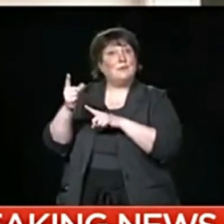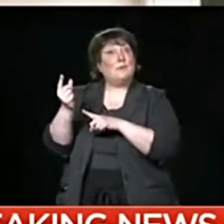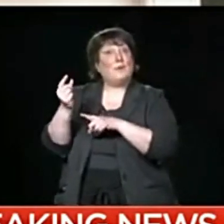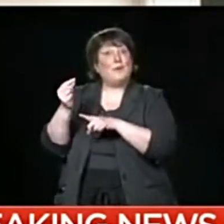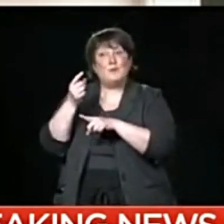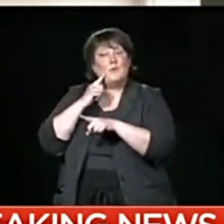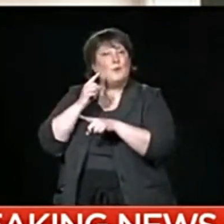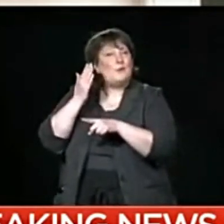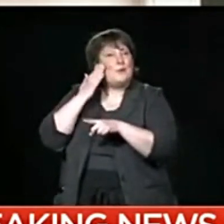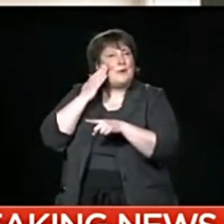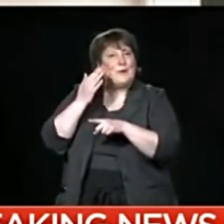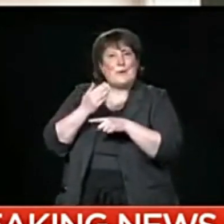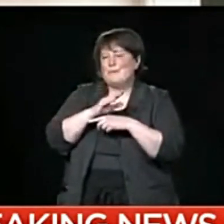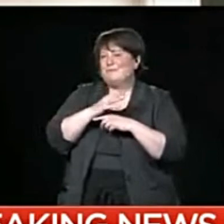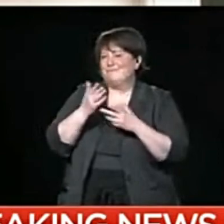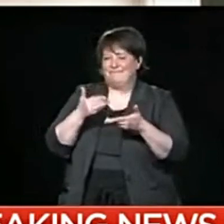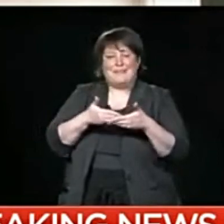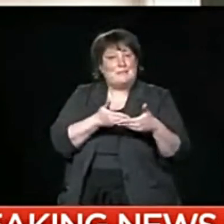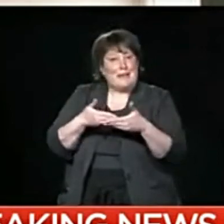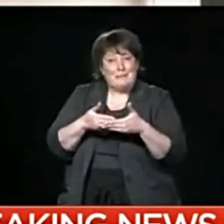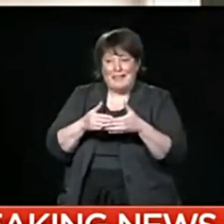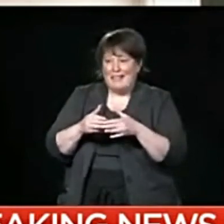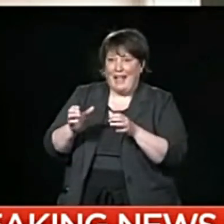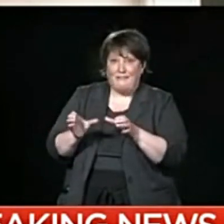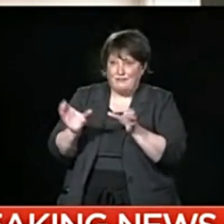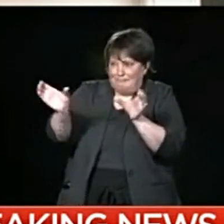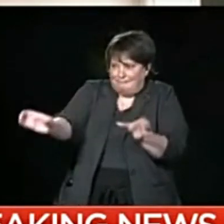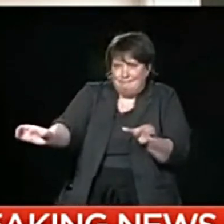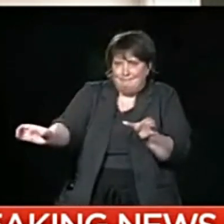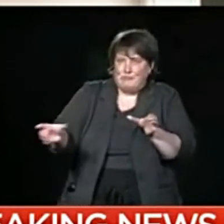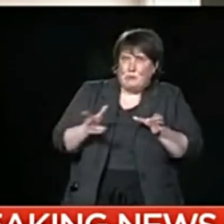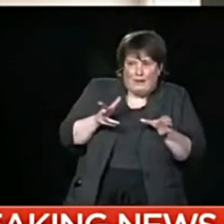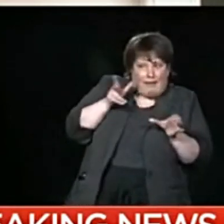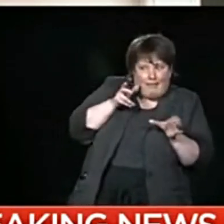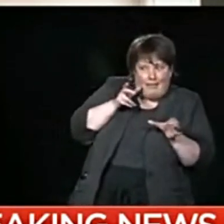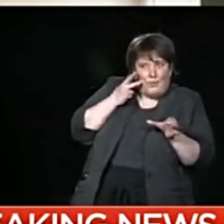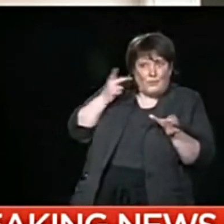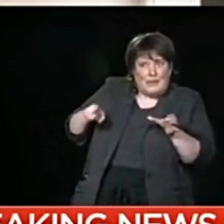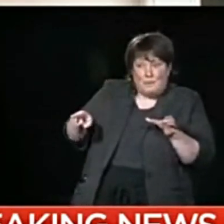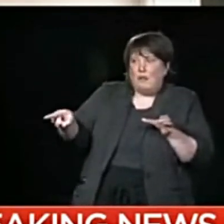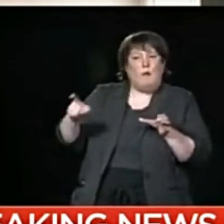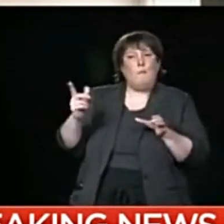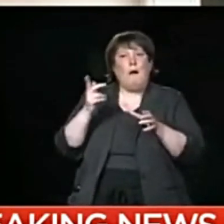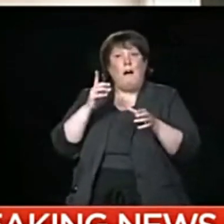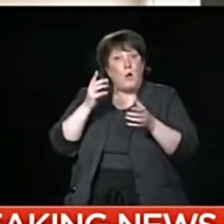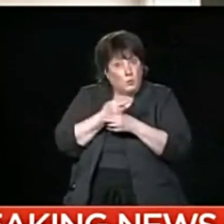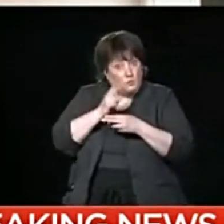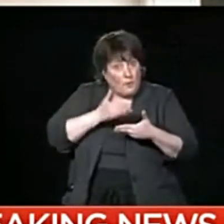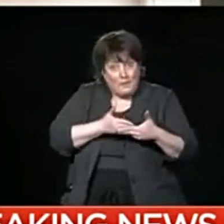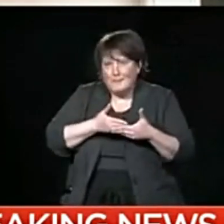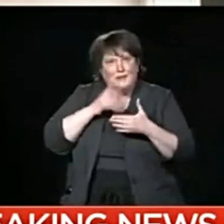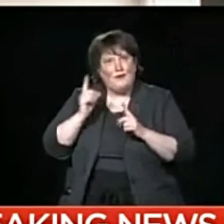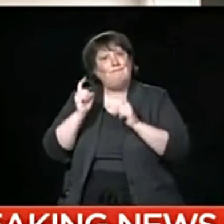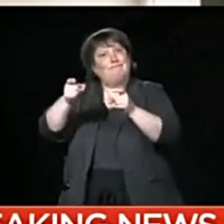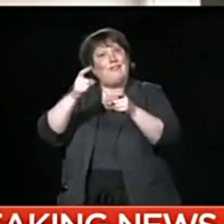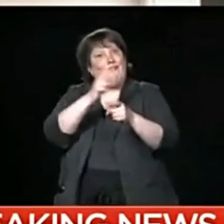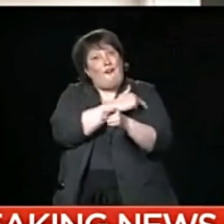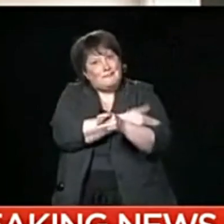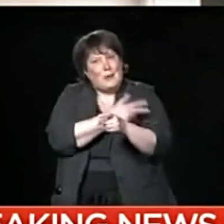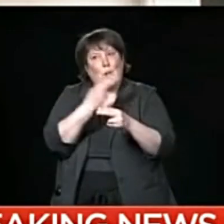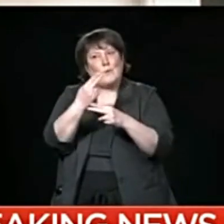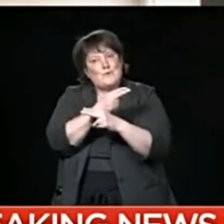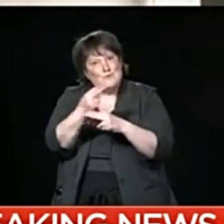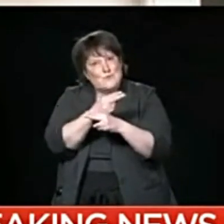hospitals to provide for better communication between healthcare professionals and patients. These monitors will also help